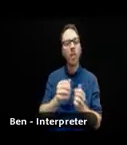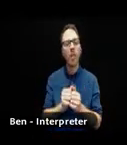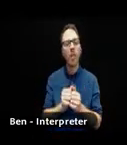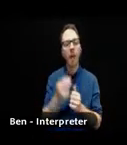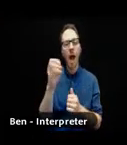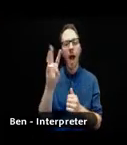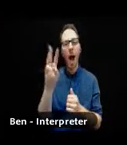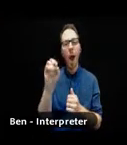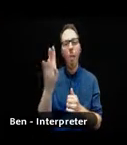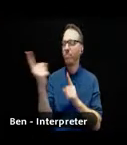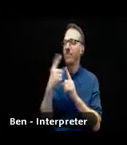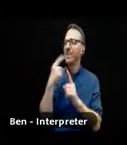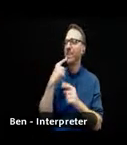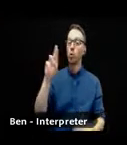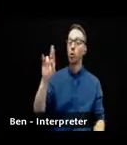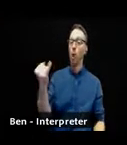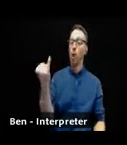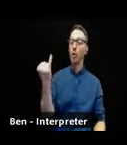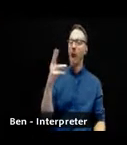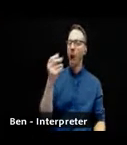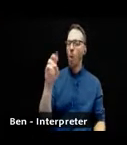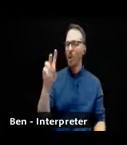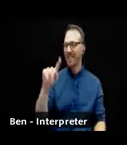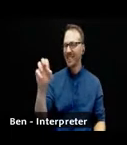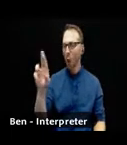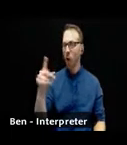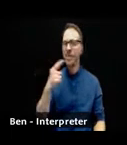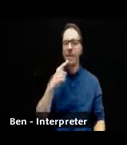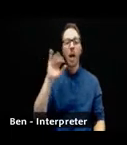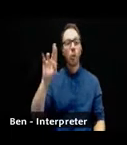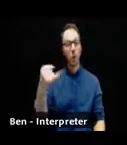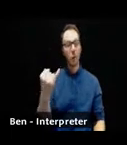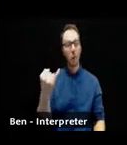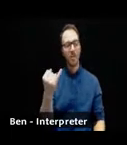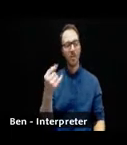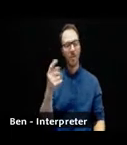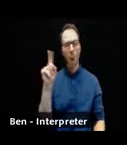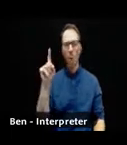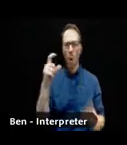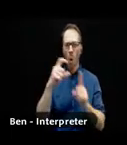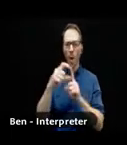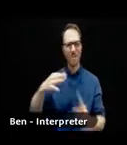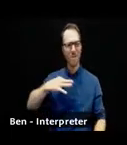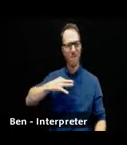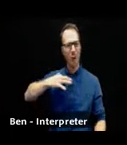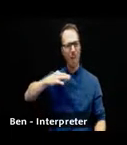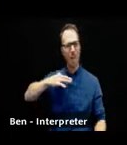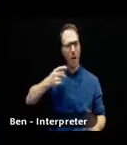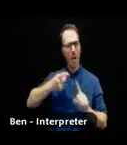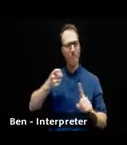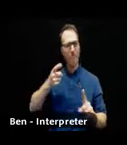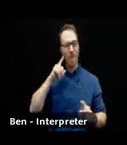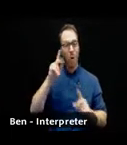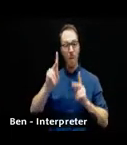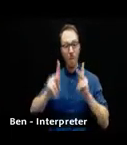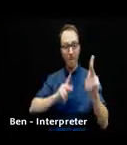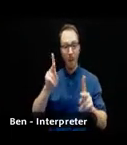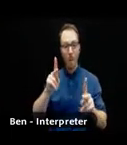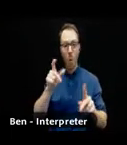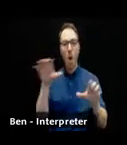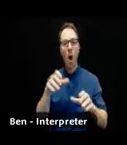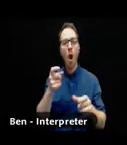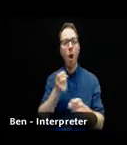to me, restorative justice, Howard Zare says, restorative justice isn't, I don't know where this word voluntary came from. He said, for folks who've done